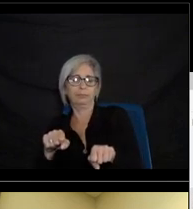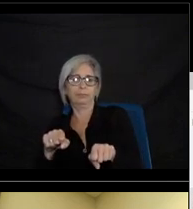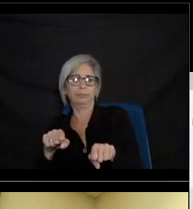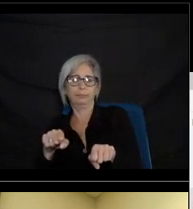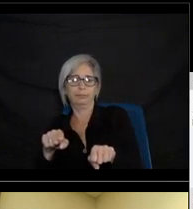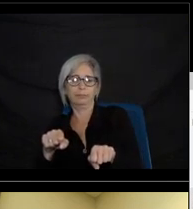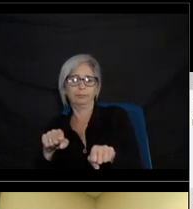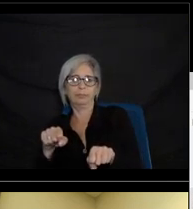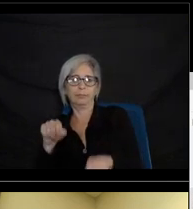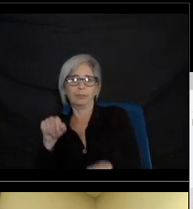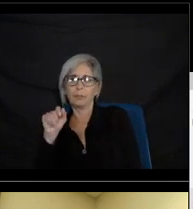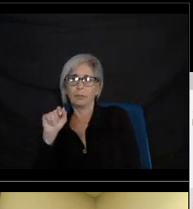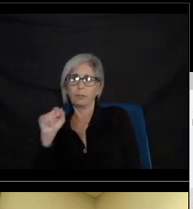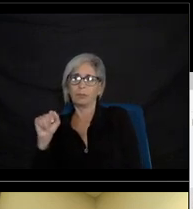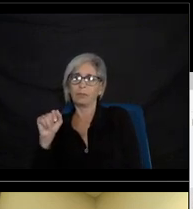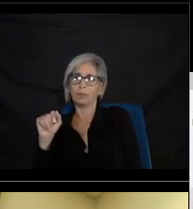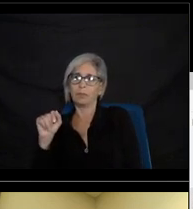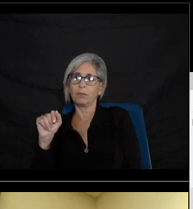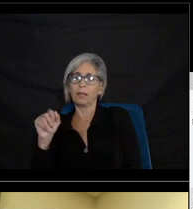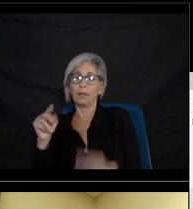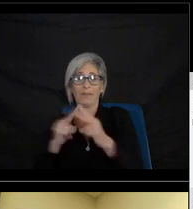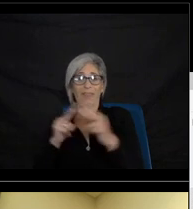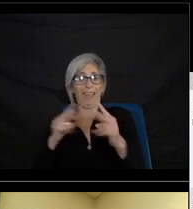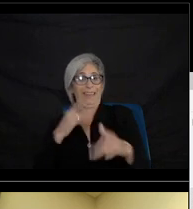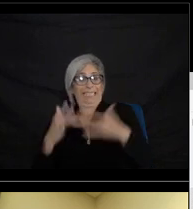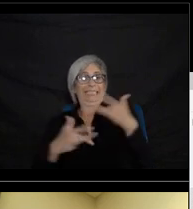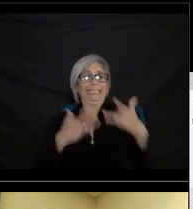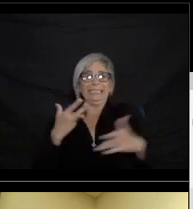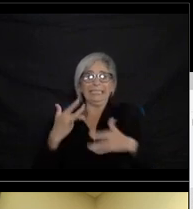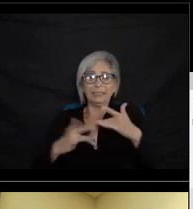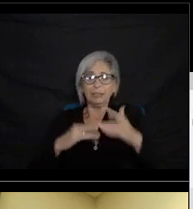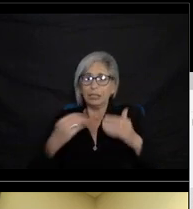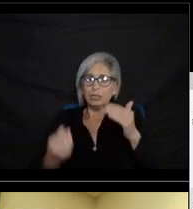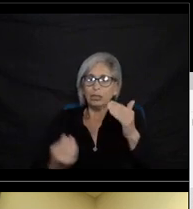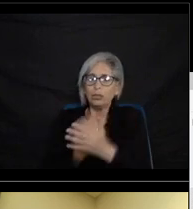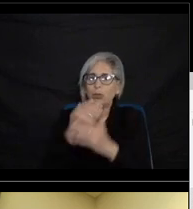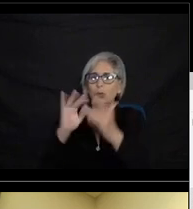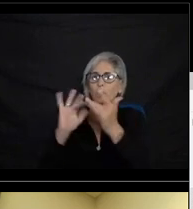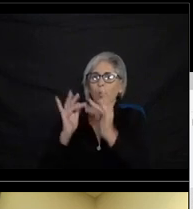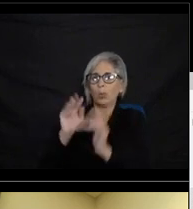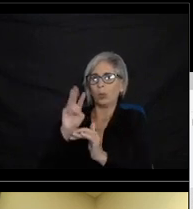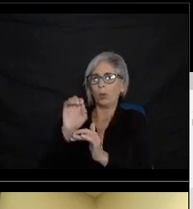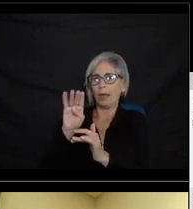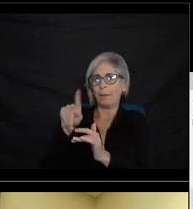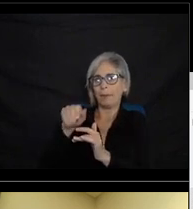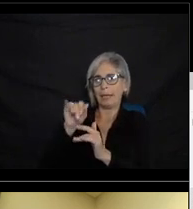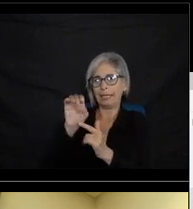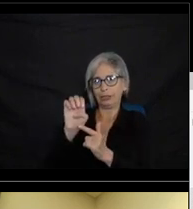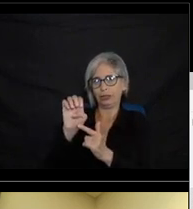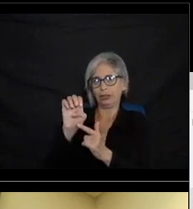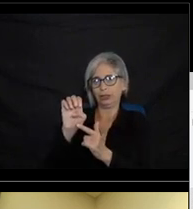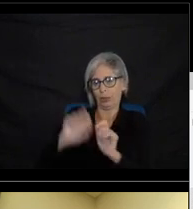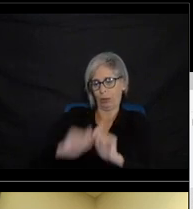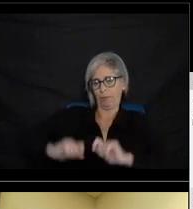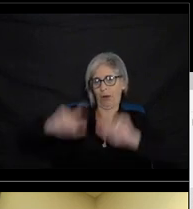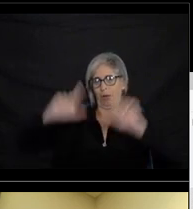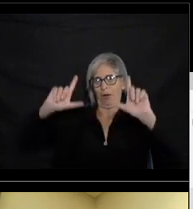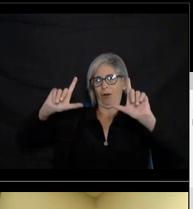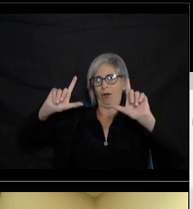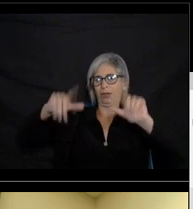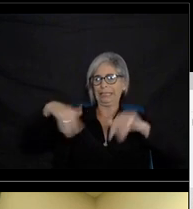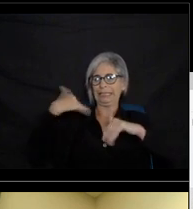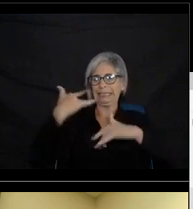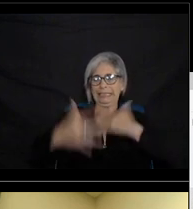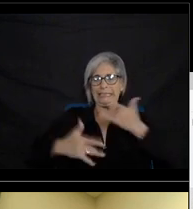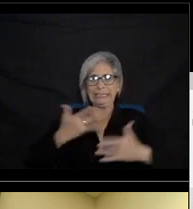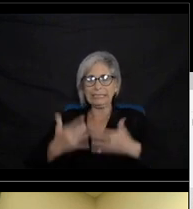city manager just noticed, I've been very excited about this new web page that we've been able to post. As I've